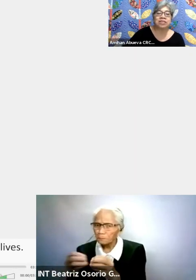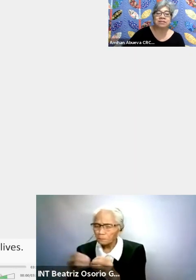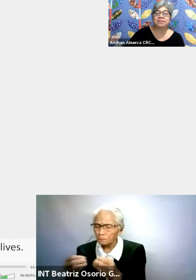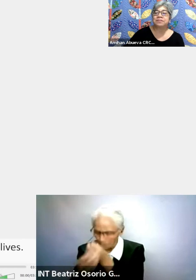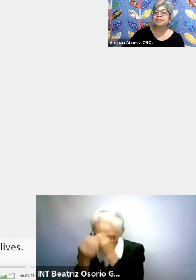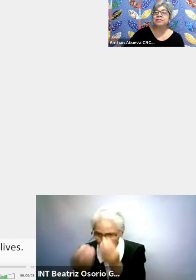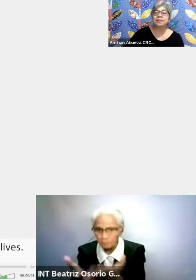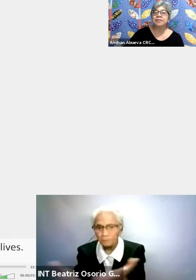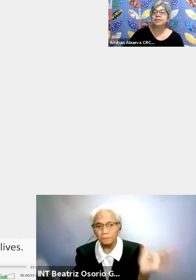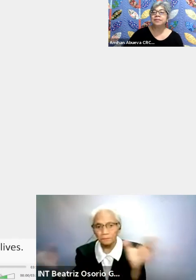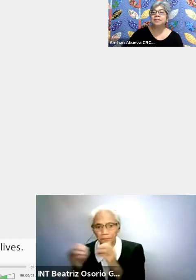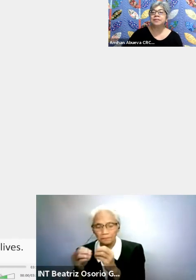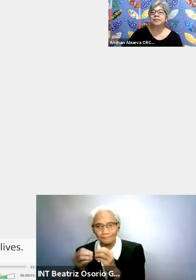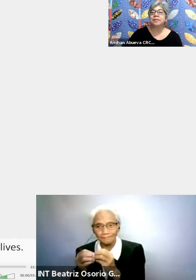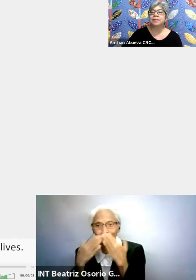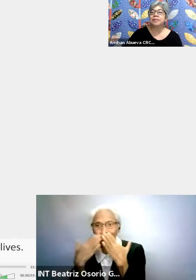much.